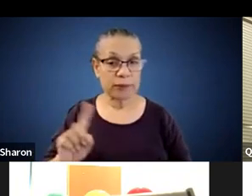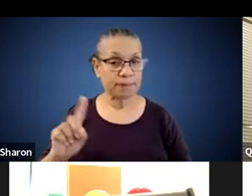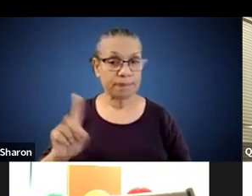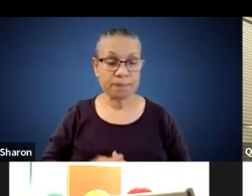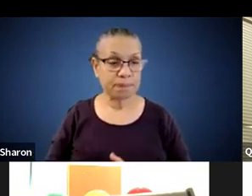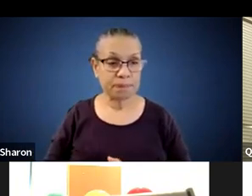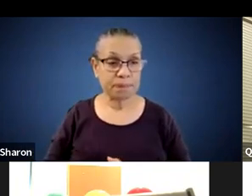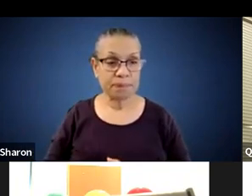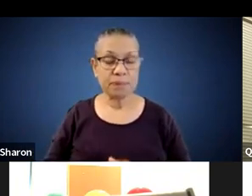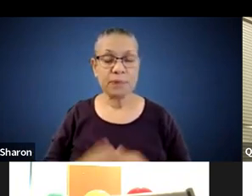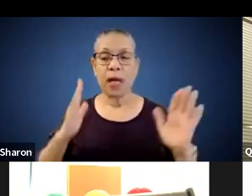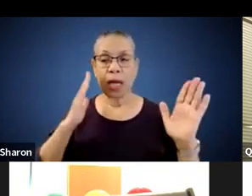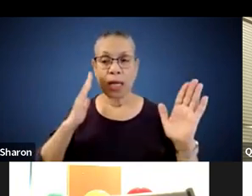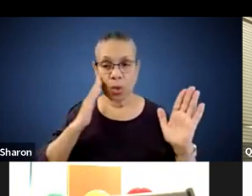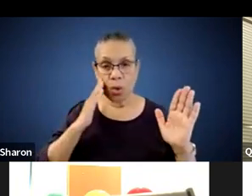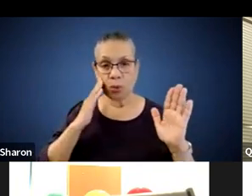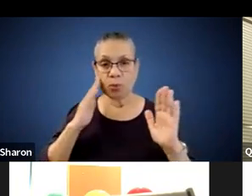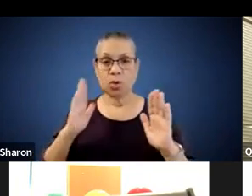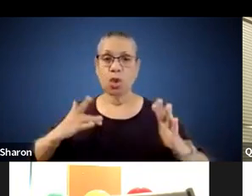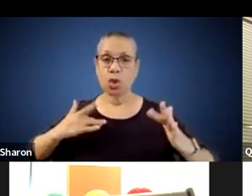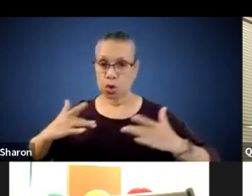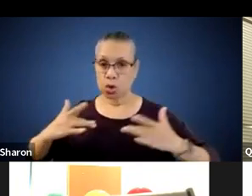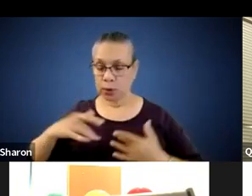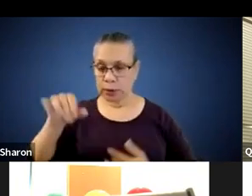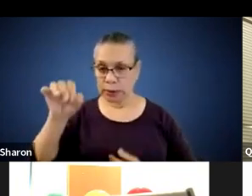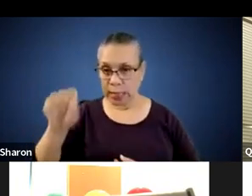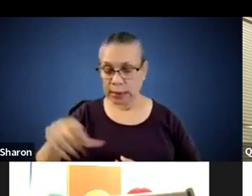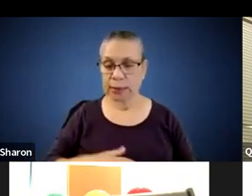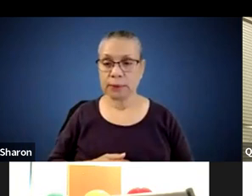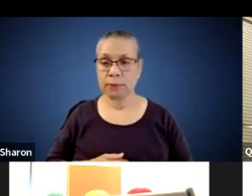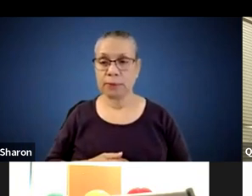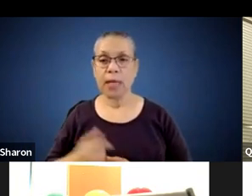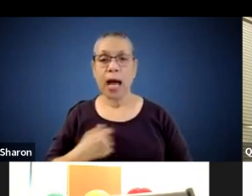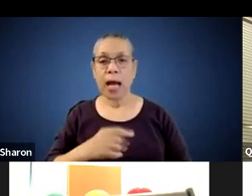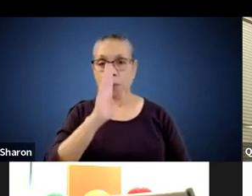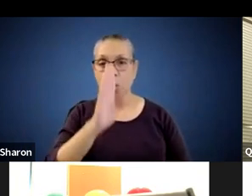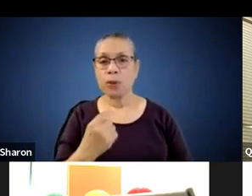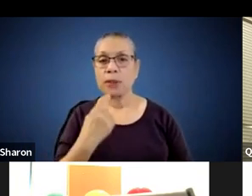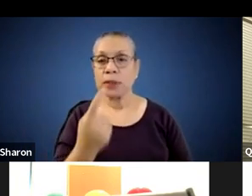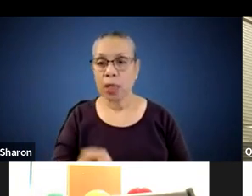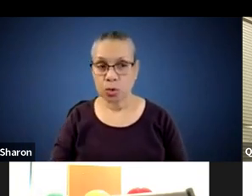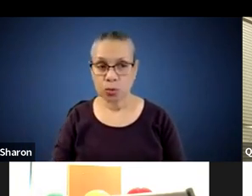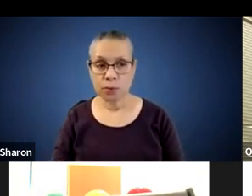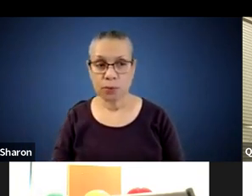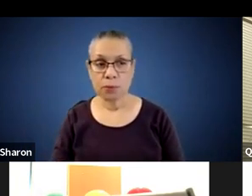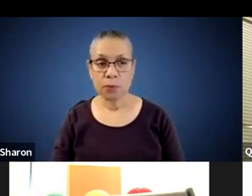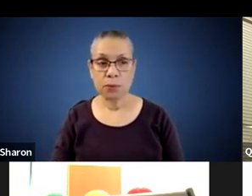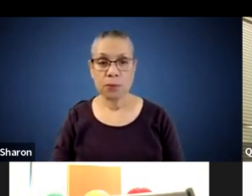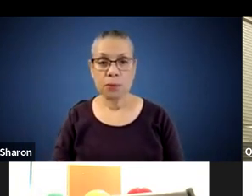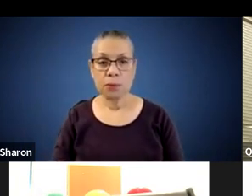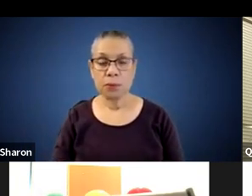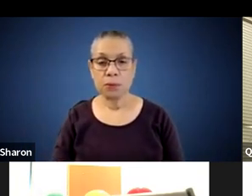so contrary to what he stated this is my statement it would be